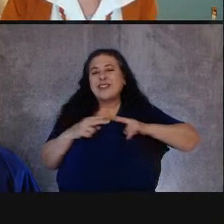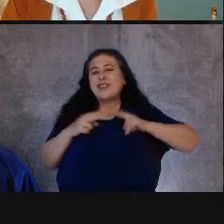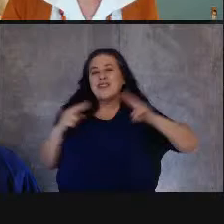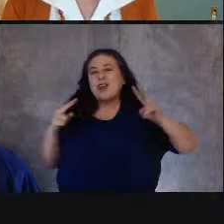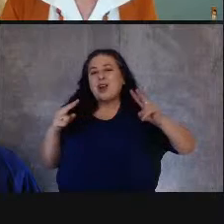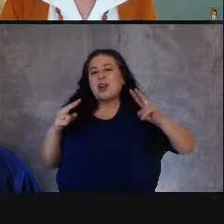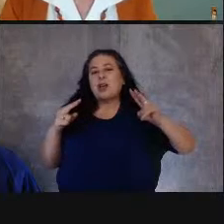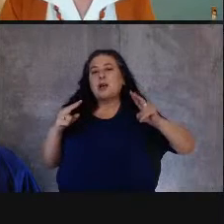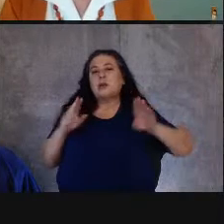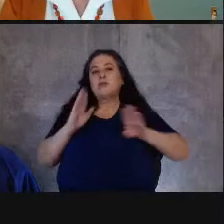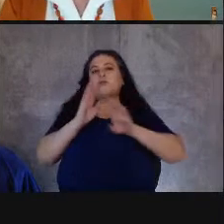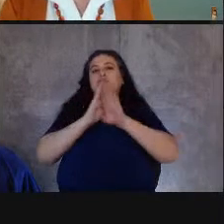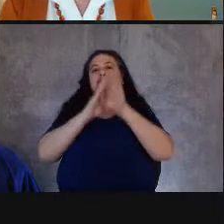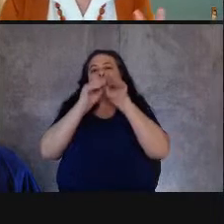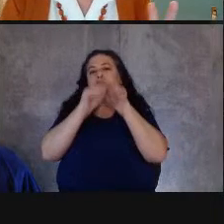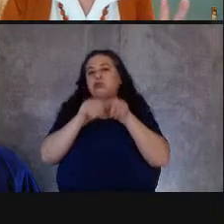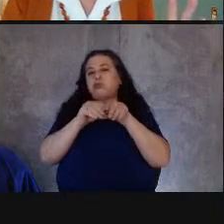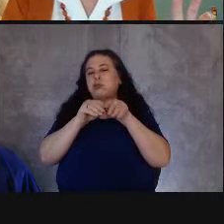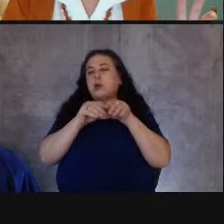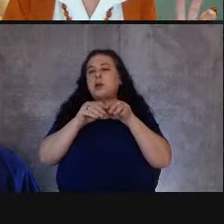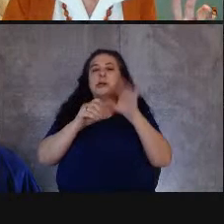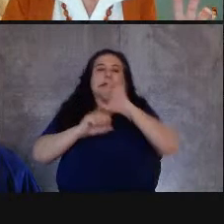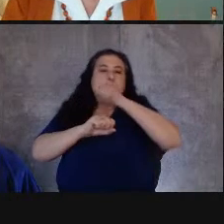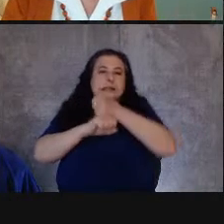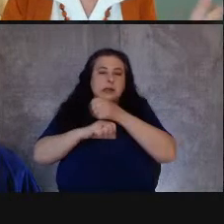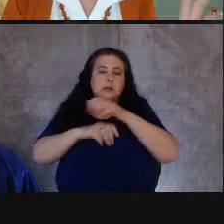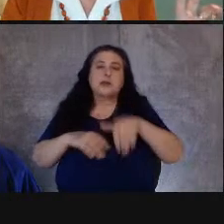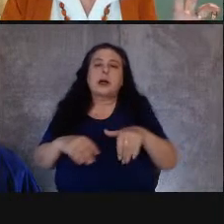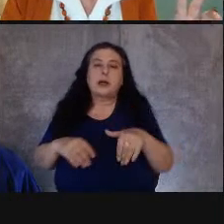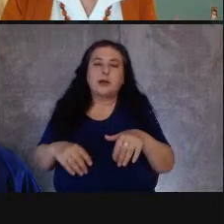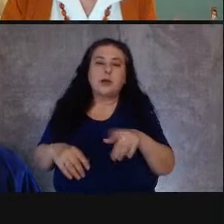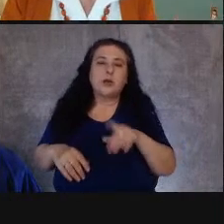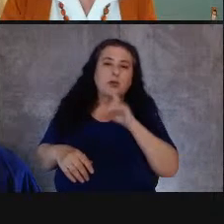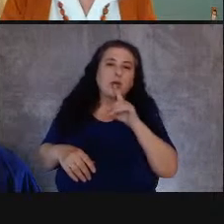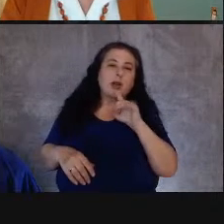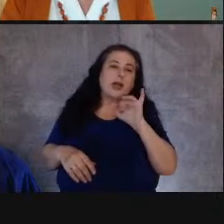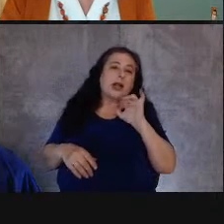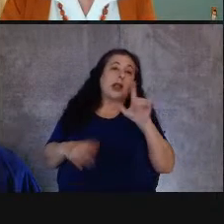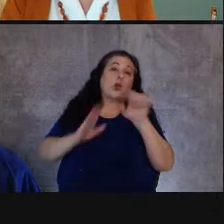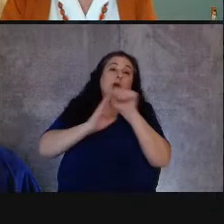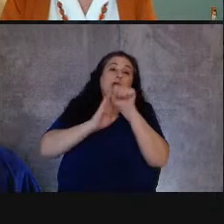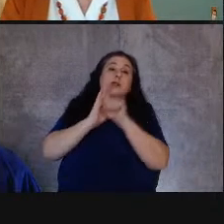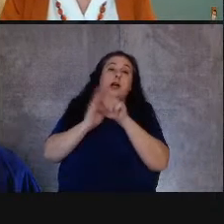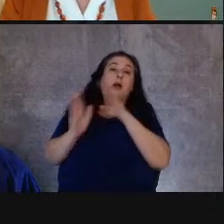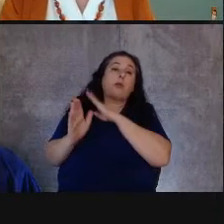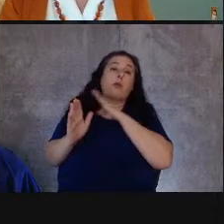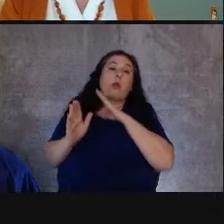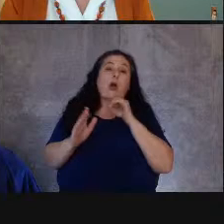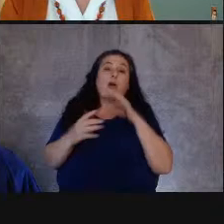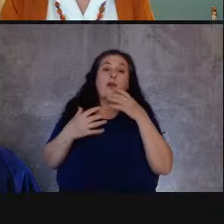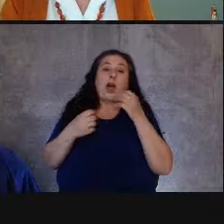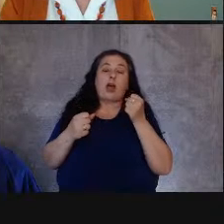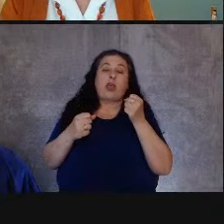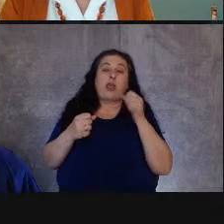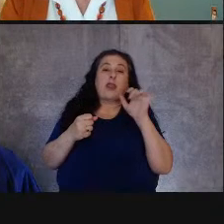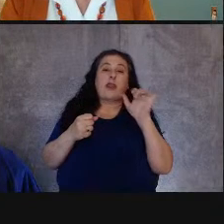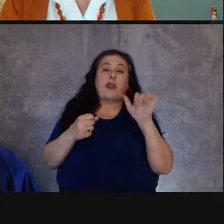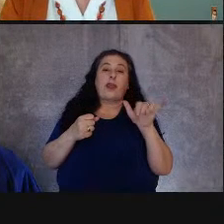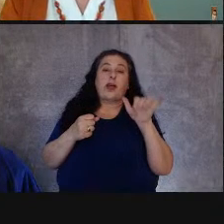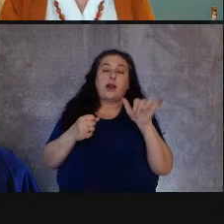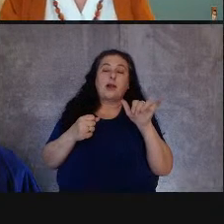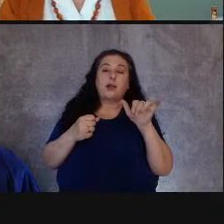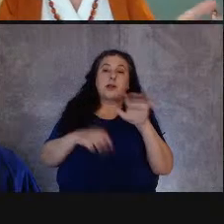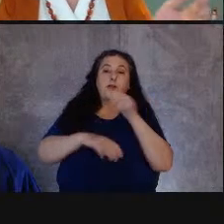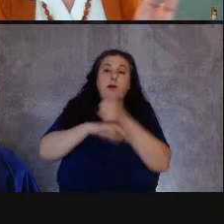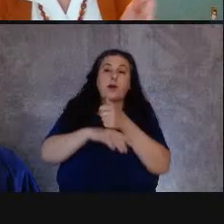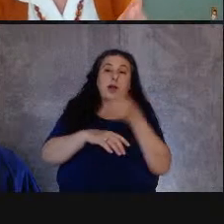well developed at this time. It had been the Illinois State Board of Health, and that was founded in